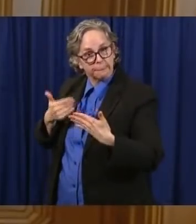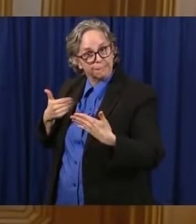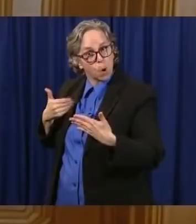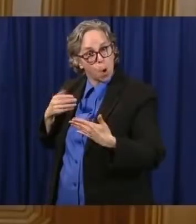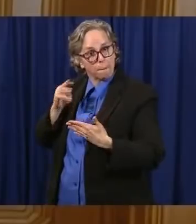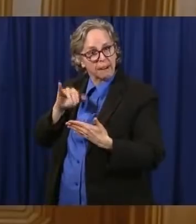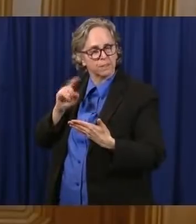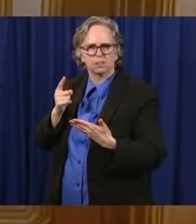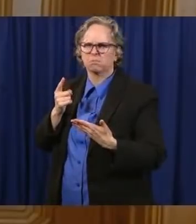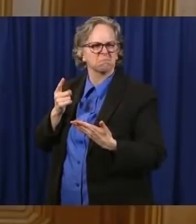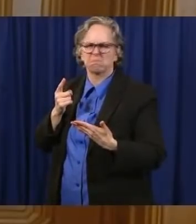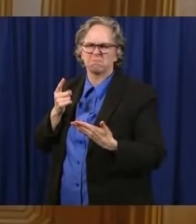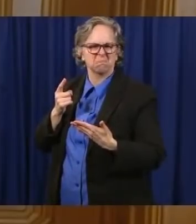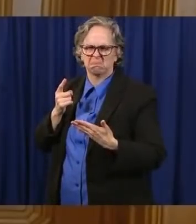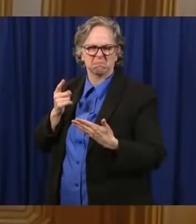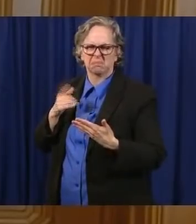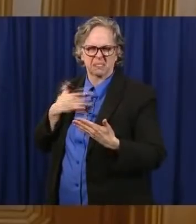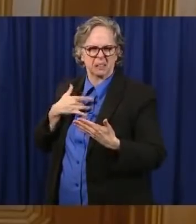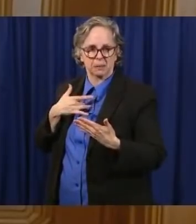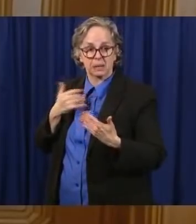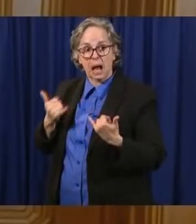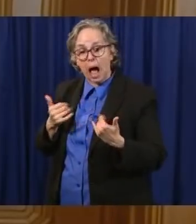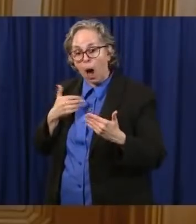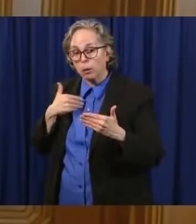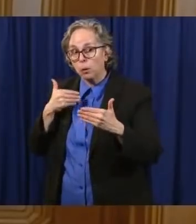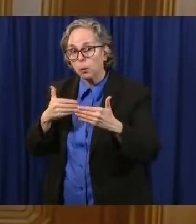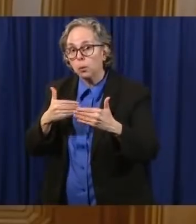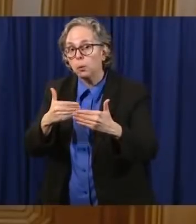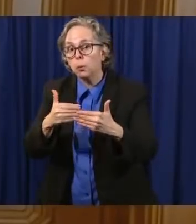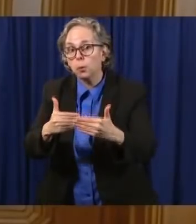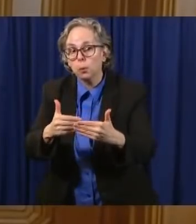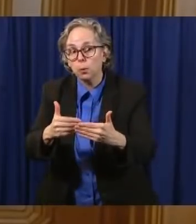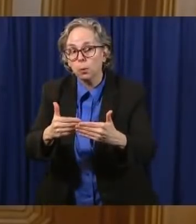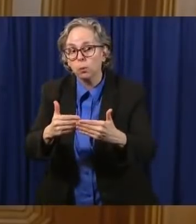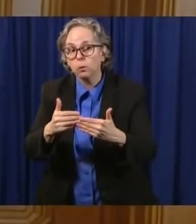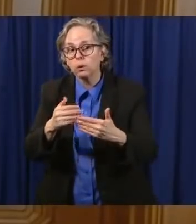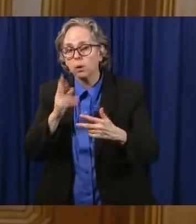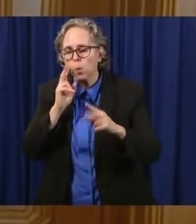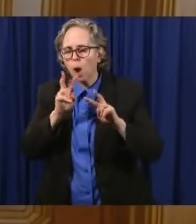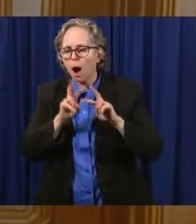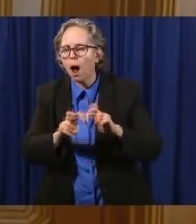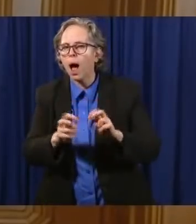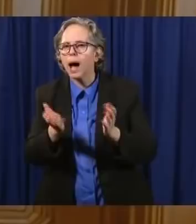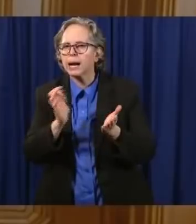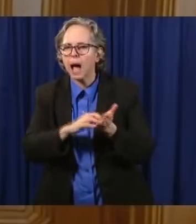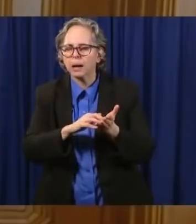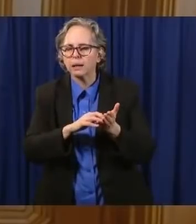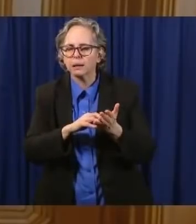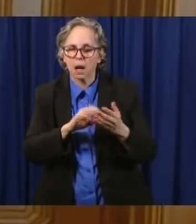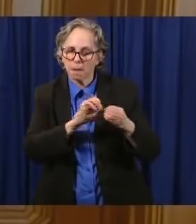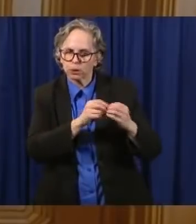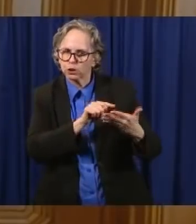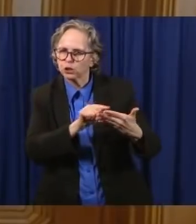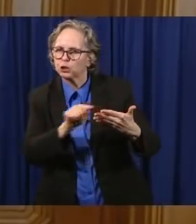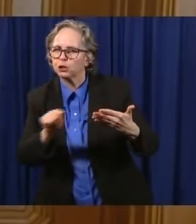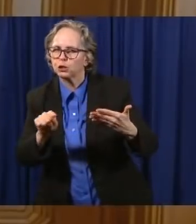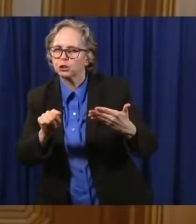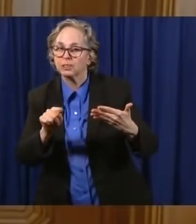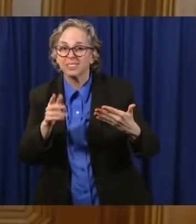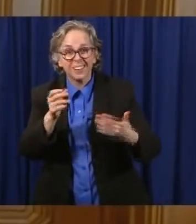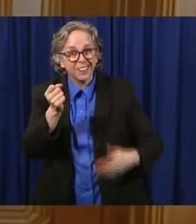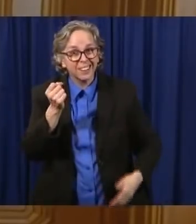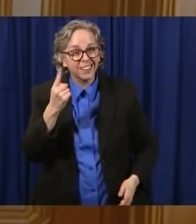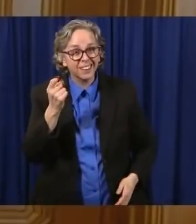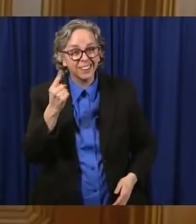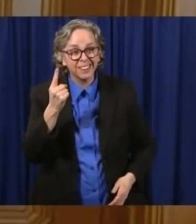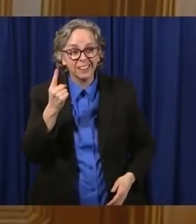evaluate it. We're going to be open as soon as we can get open, but that will be a gradual opening. This